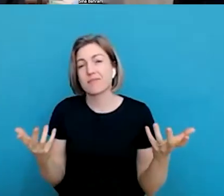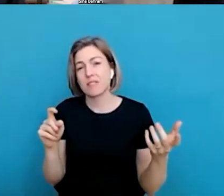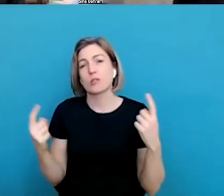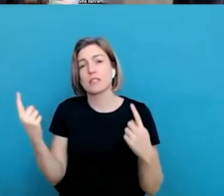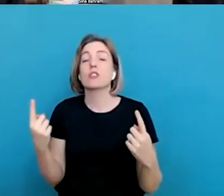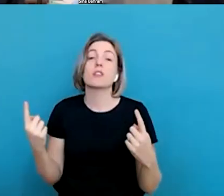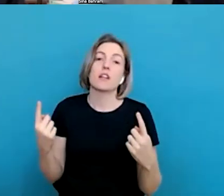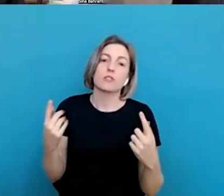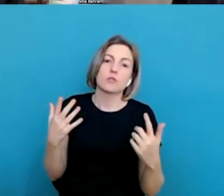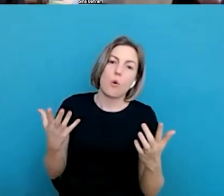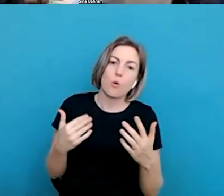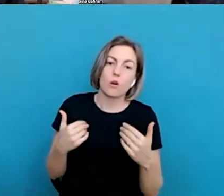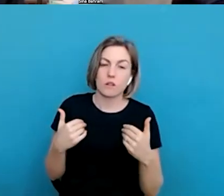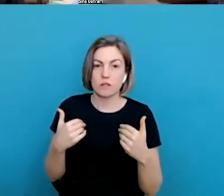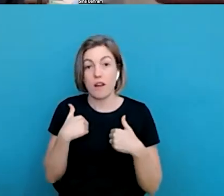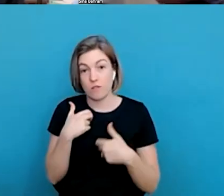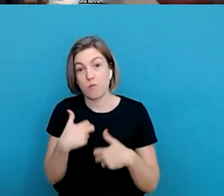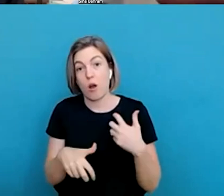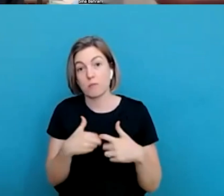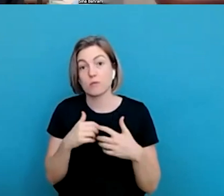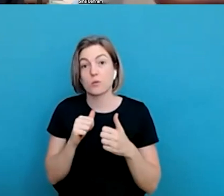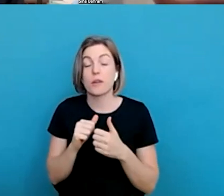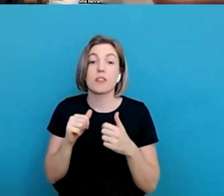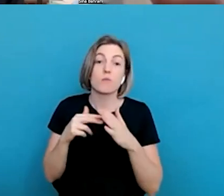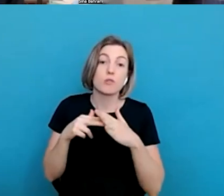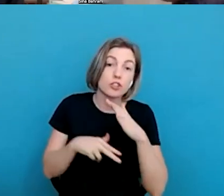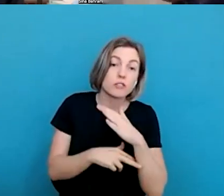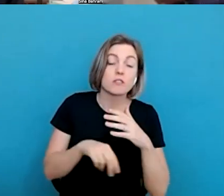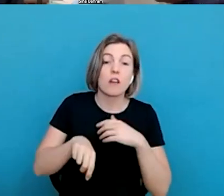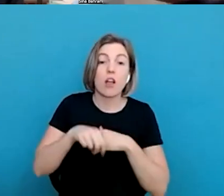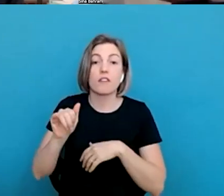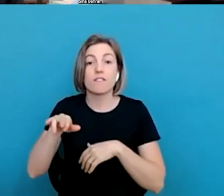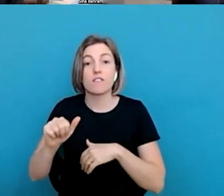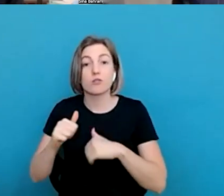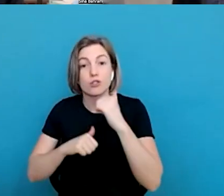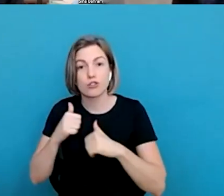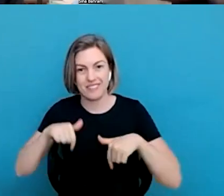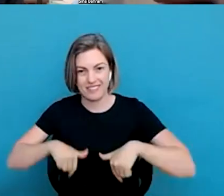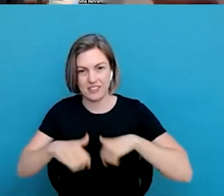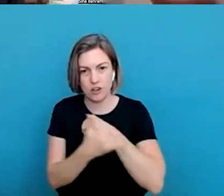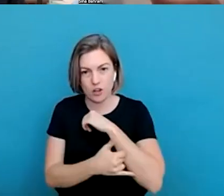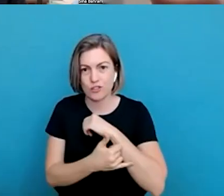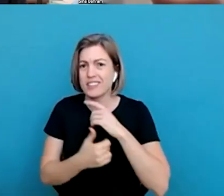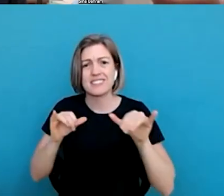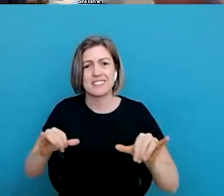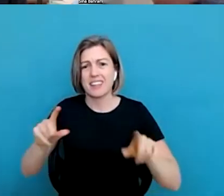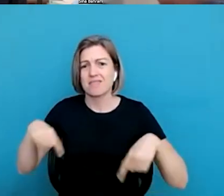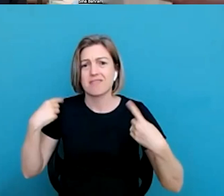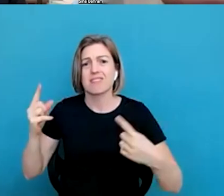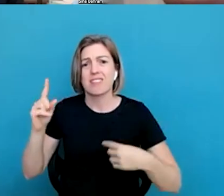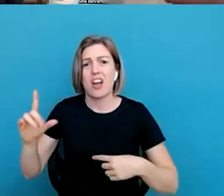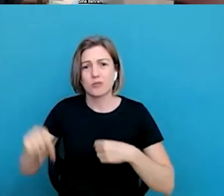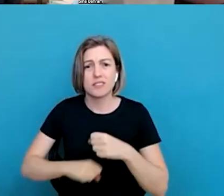have problems with bridges and other infrastructure in this country from 100 years ago.